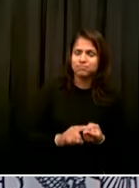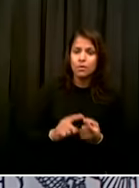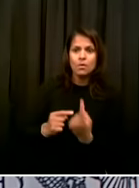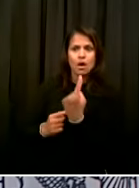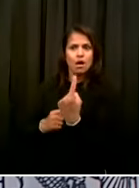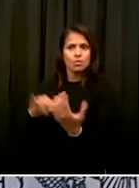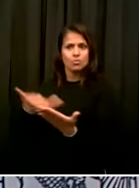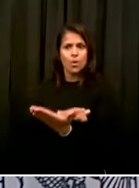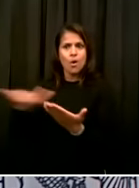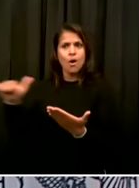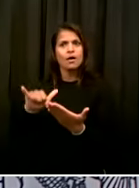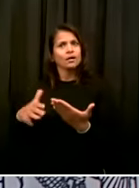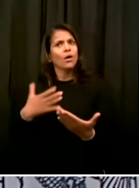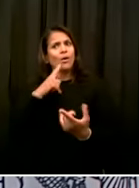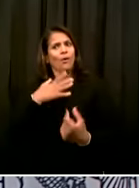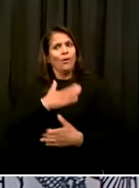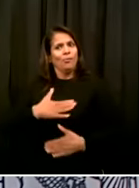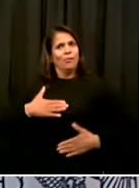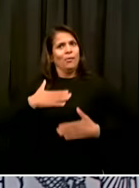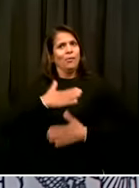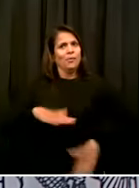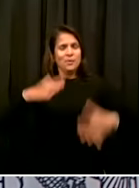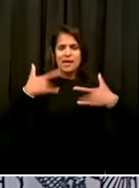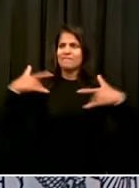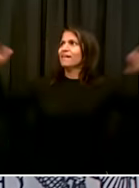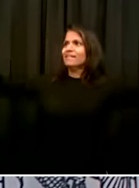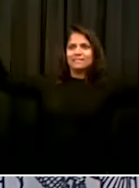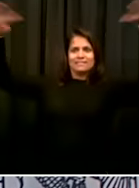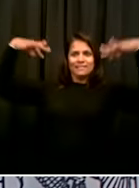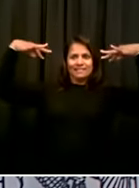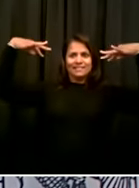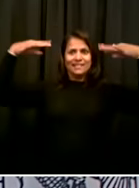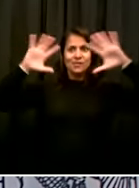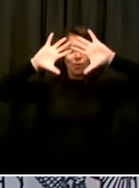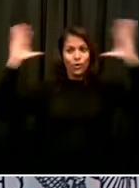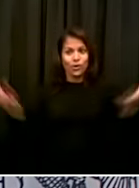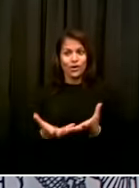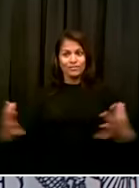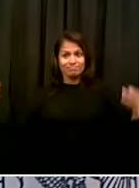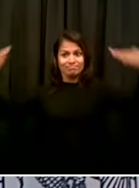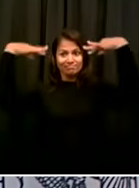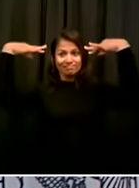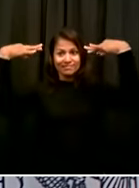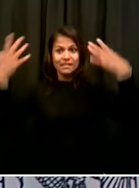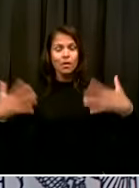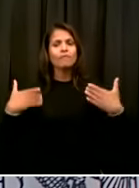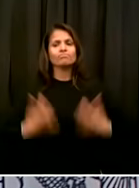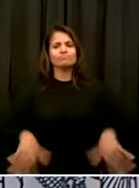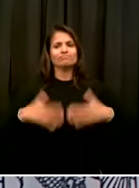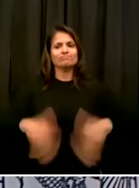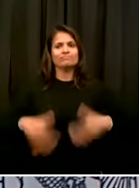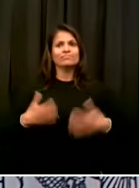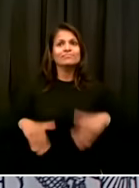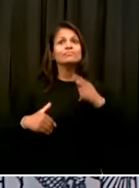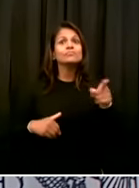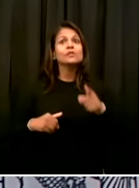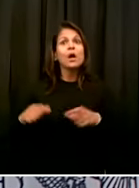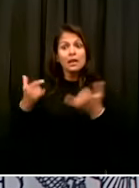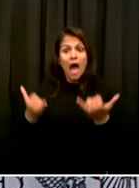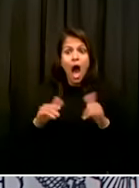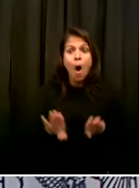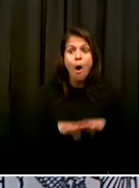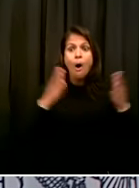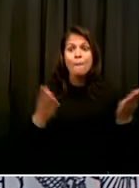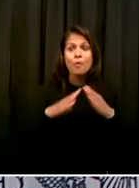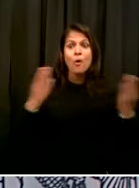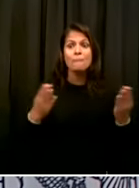Now, what I want to talk about today is a new phase that we're announcing in the way we're going to provide you with the information to